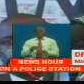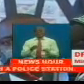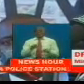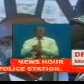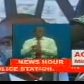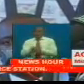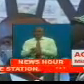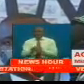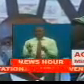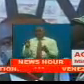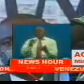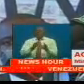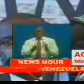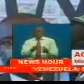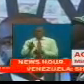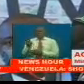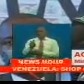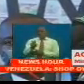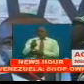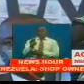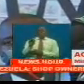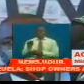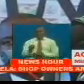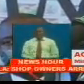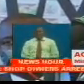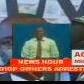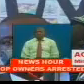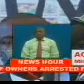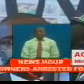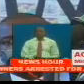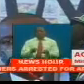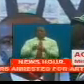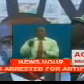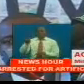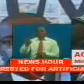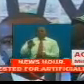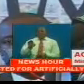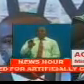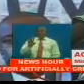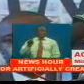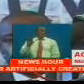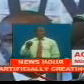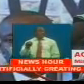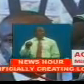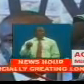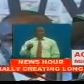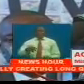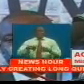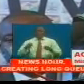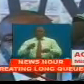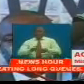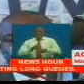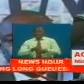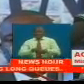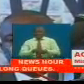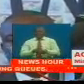planned 250 megawatts shedding and 650 megawatts during peak